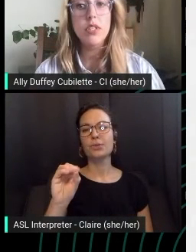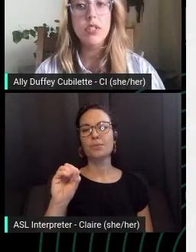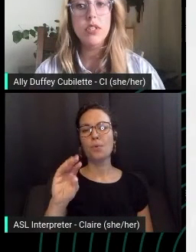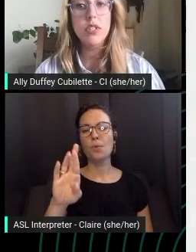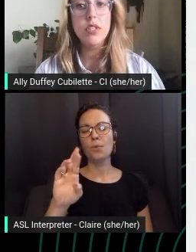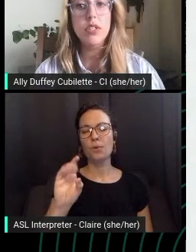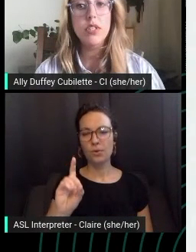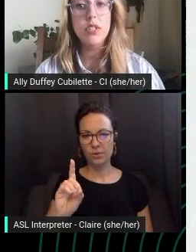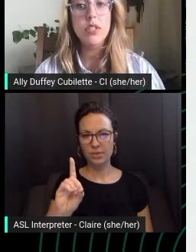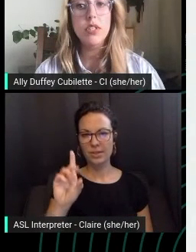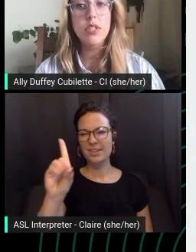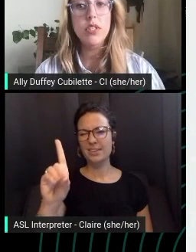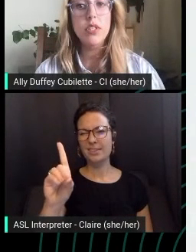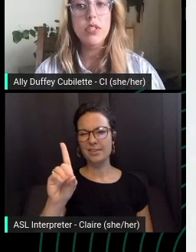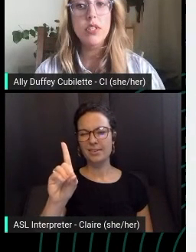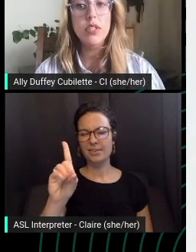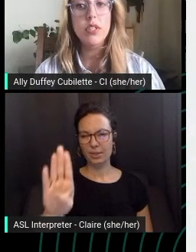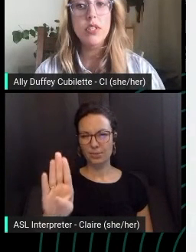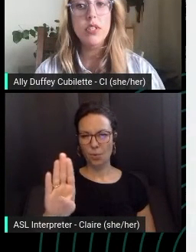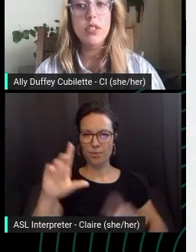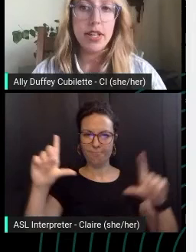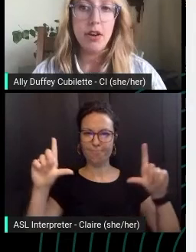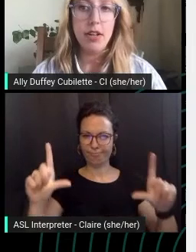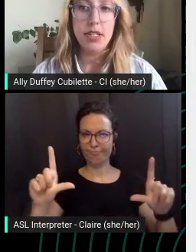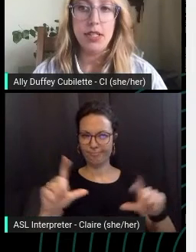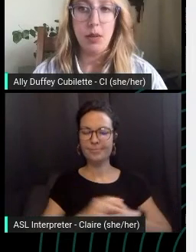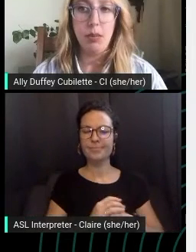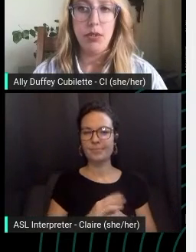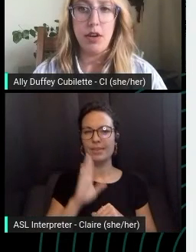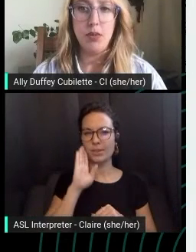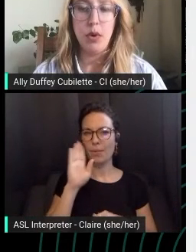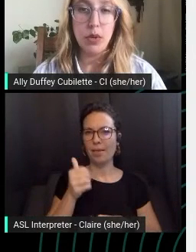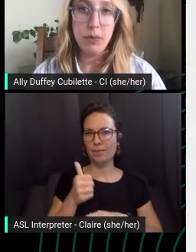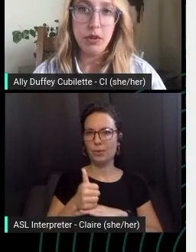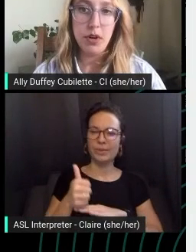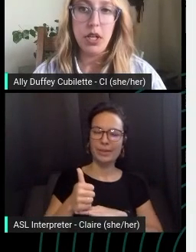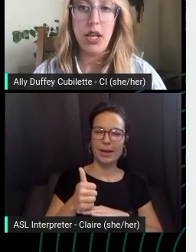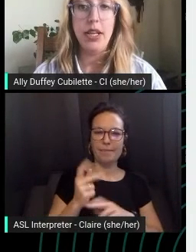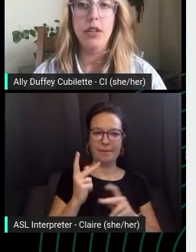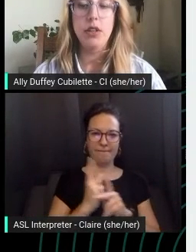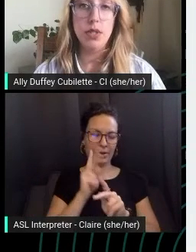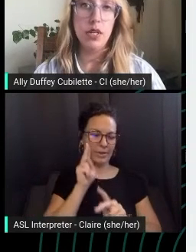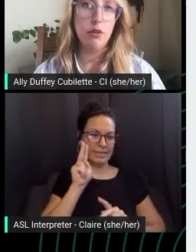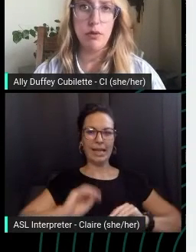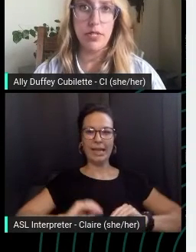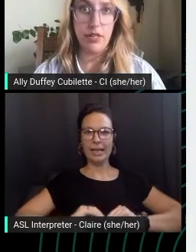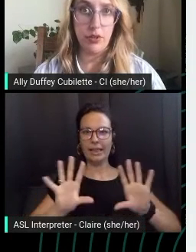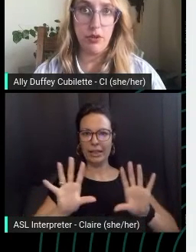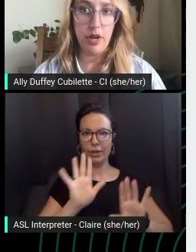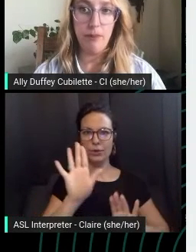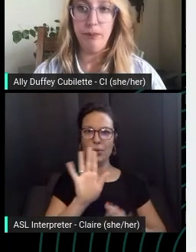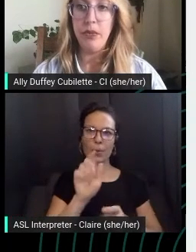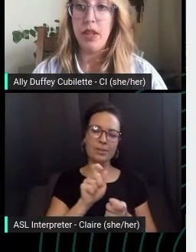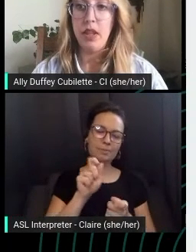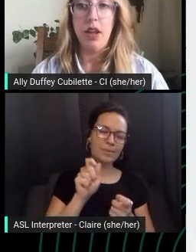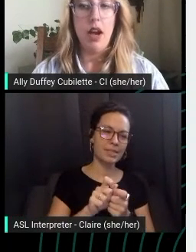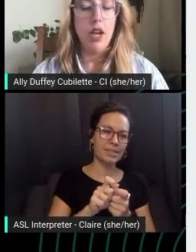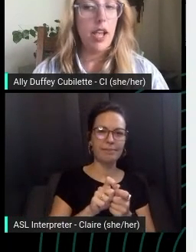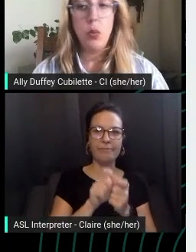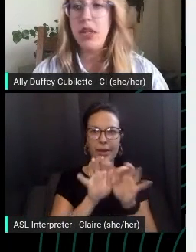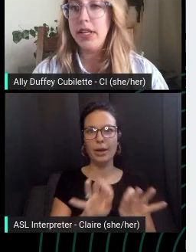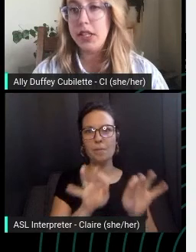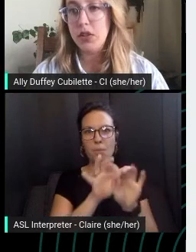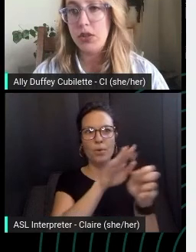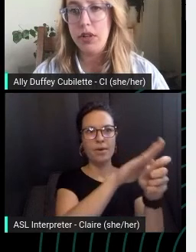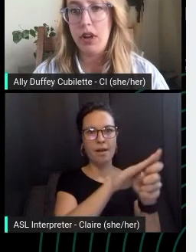of those most important metrics. The screenshot here is a sample dashboard we built for a client using Google Data Studio.